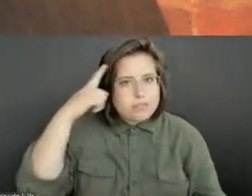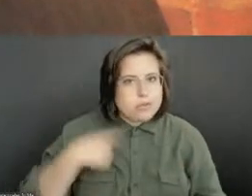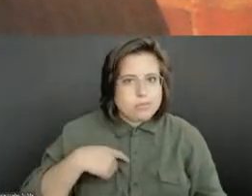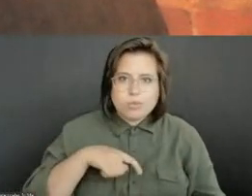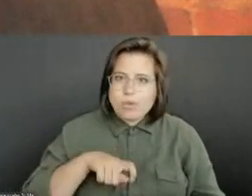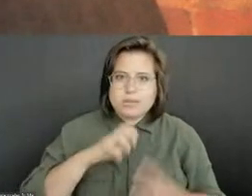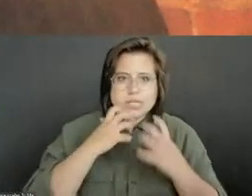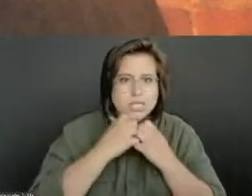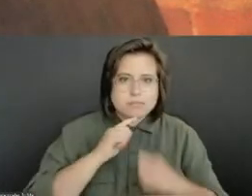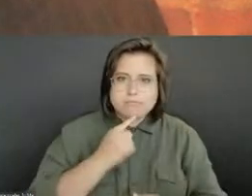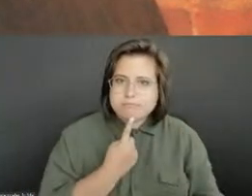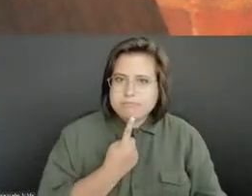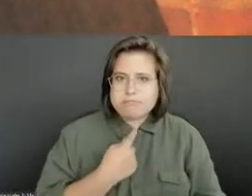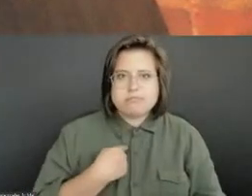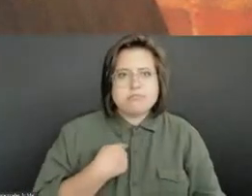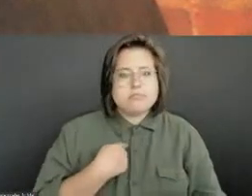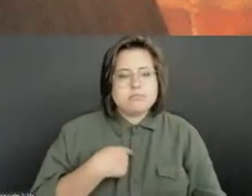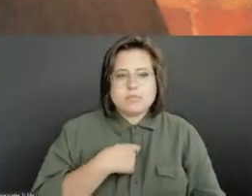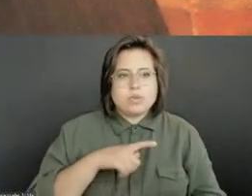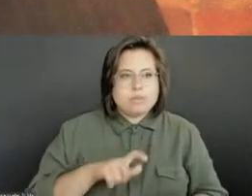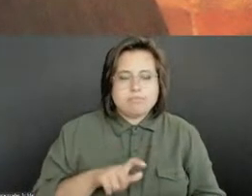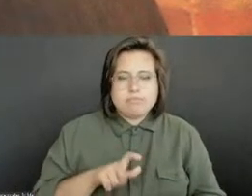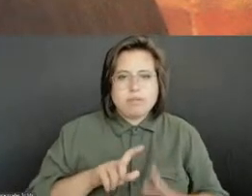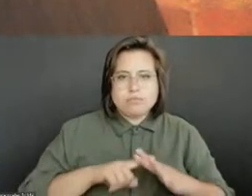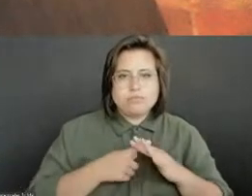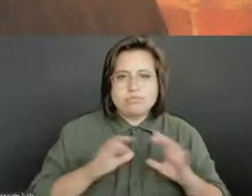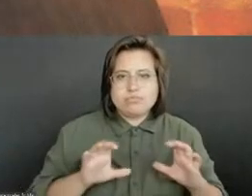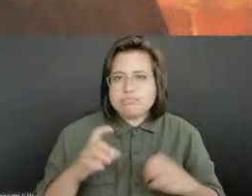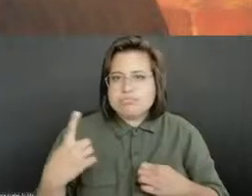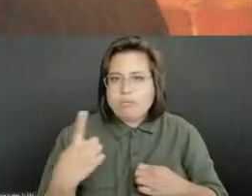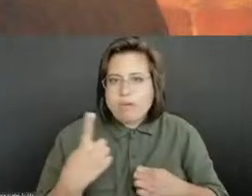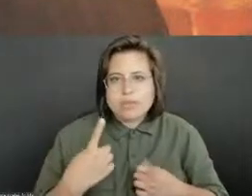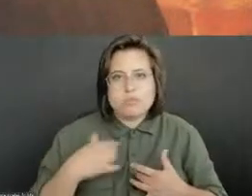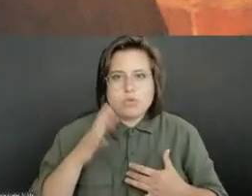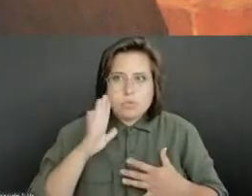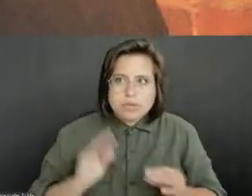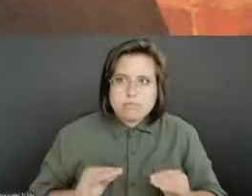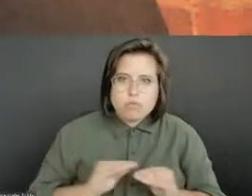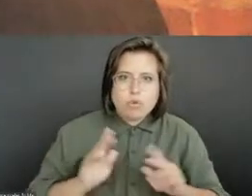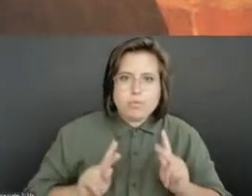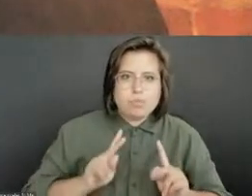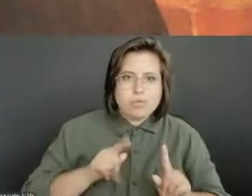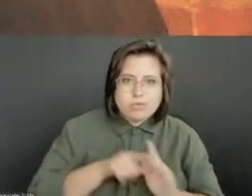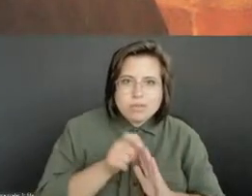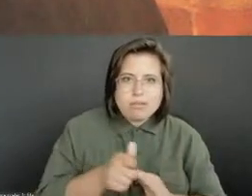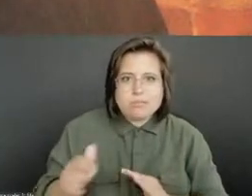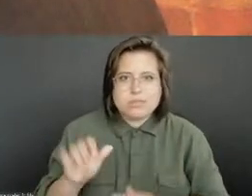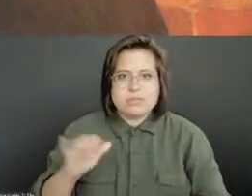seriously. We have to start doing this because there are going to be a lot more people like my wife coming very soon.